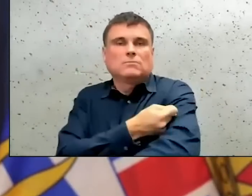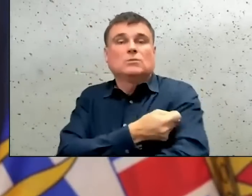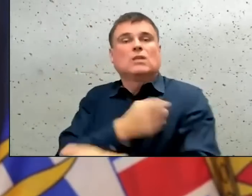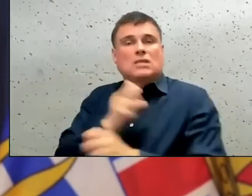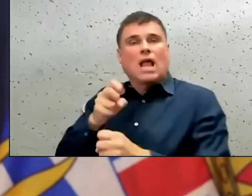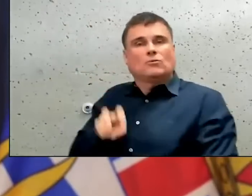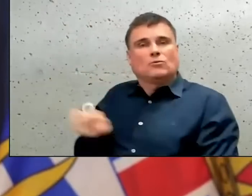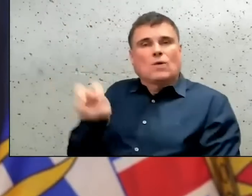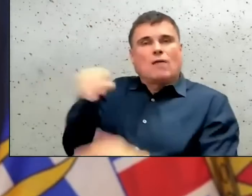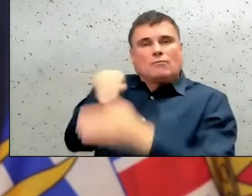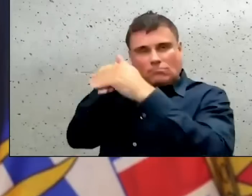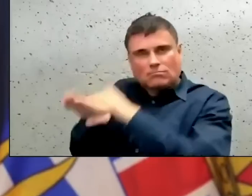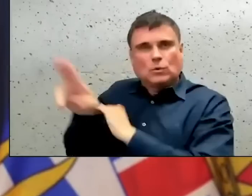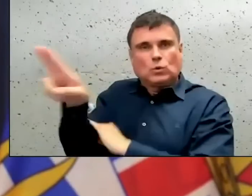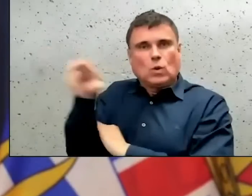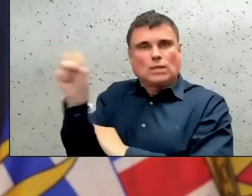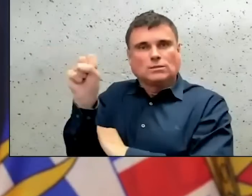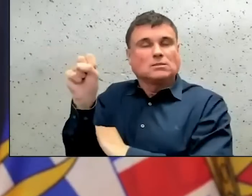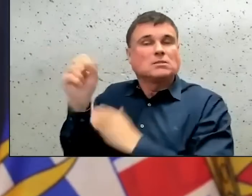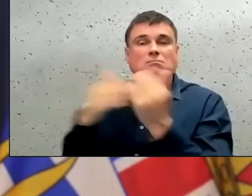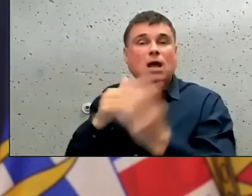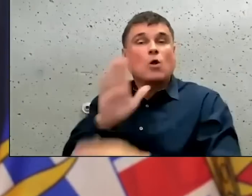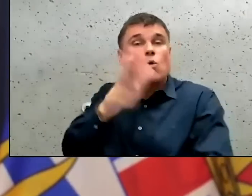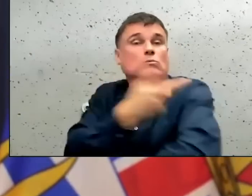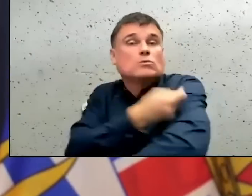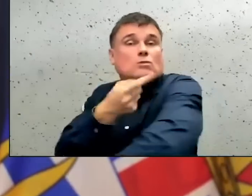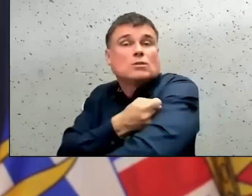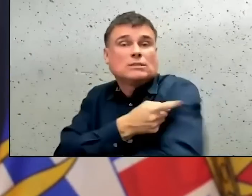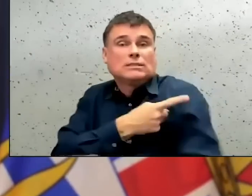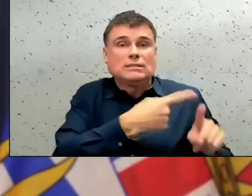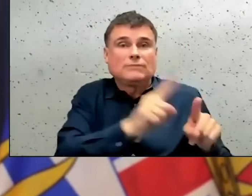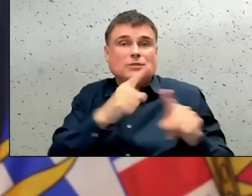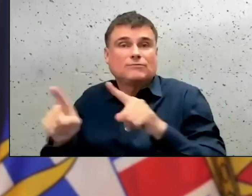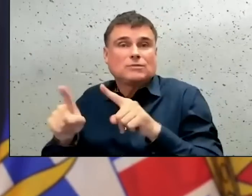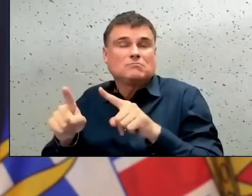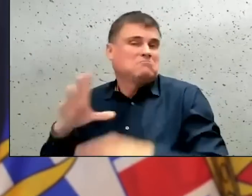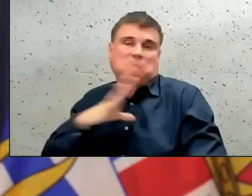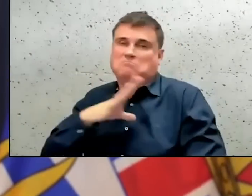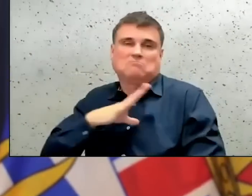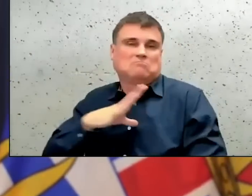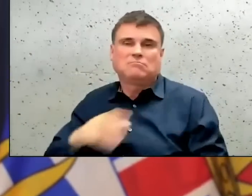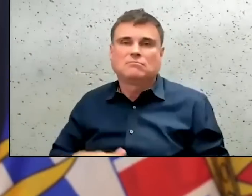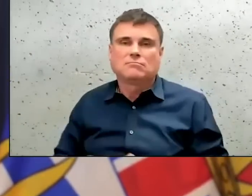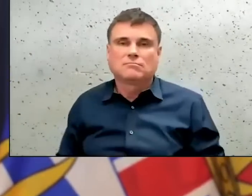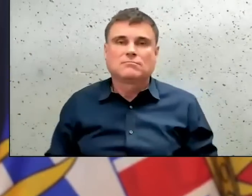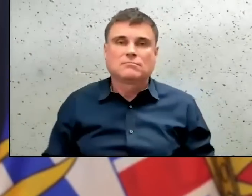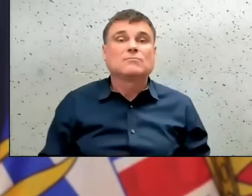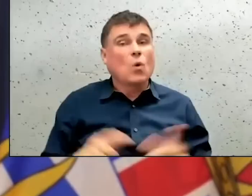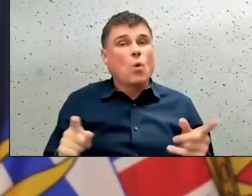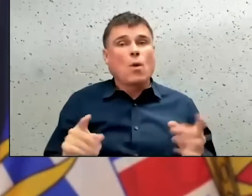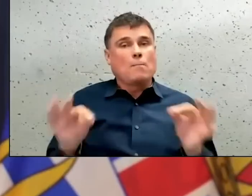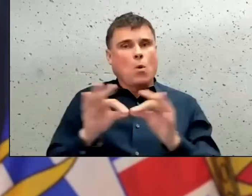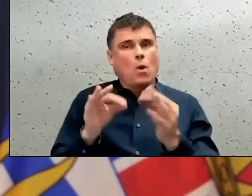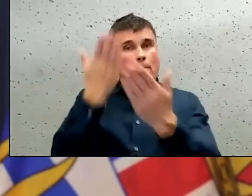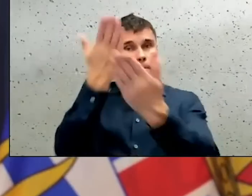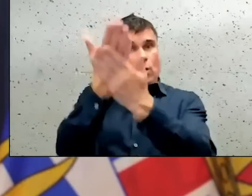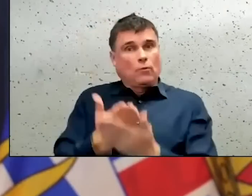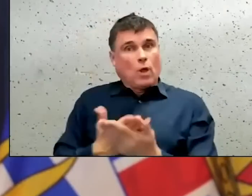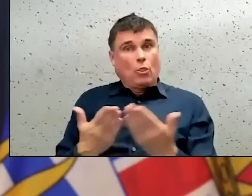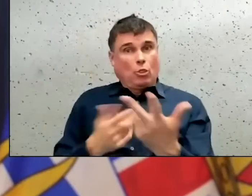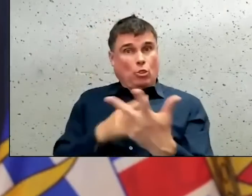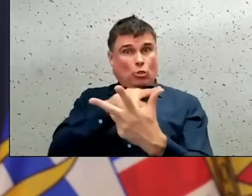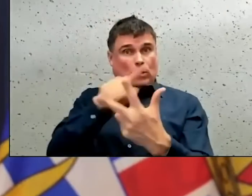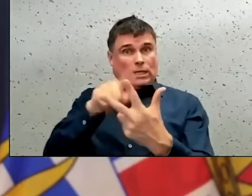is further evidence, of course, that all of the available vaccines approved for use here in Canada are safe and highly effective, no matter